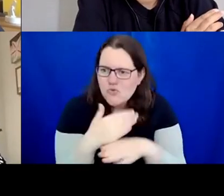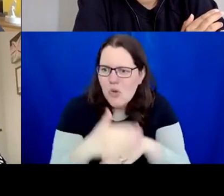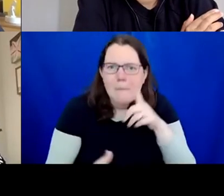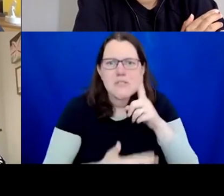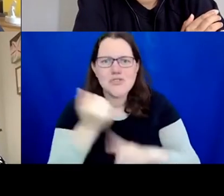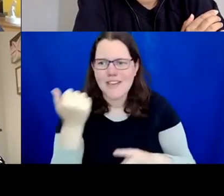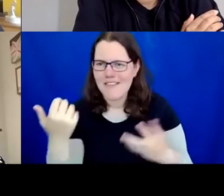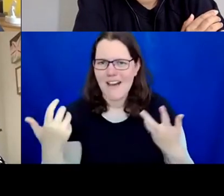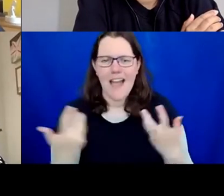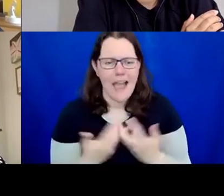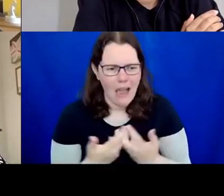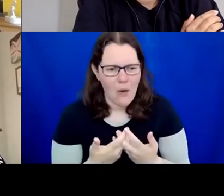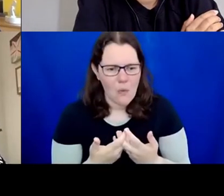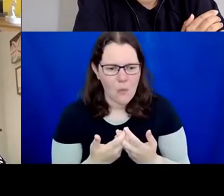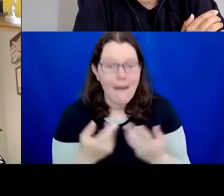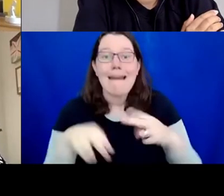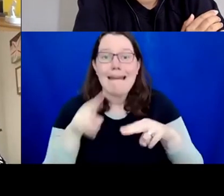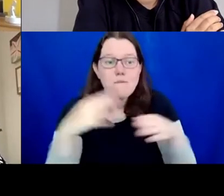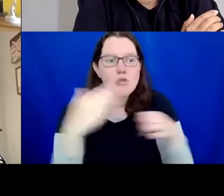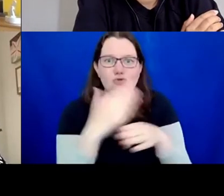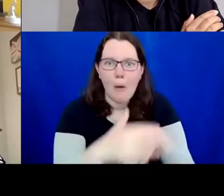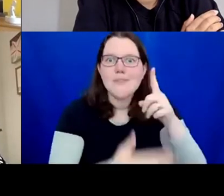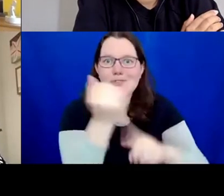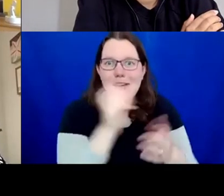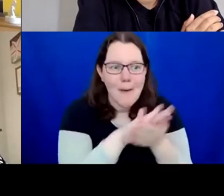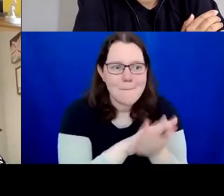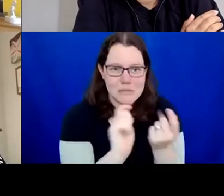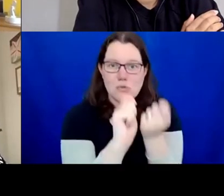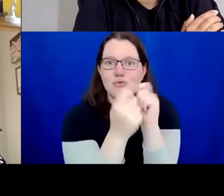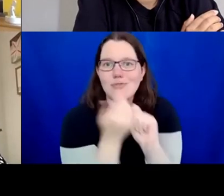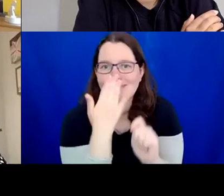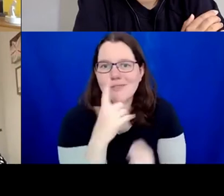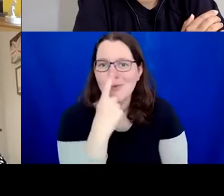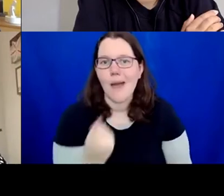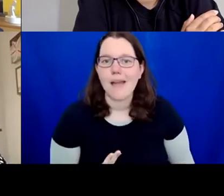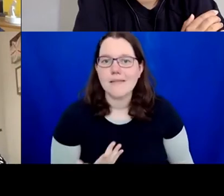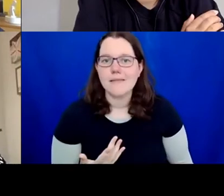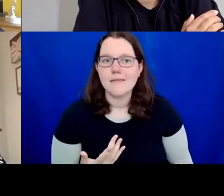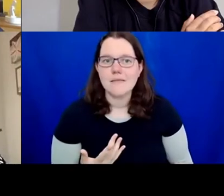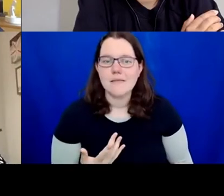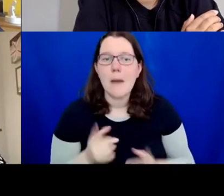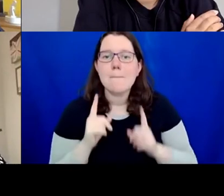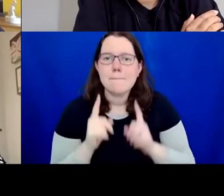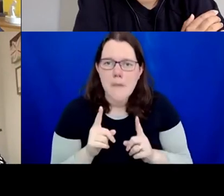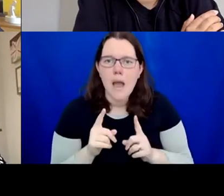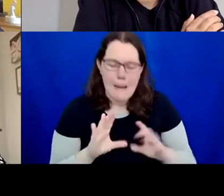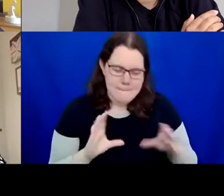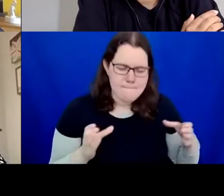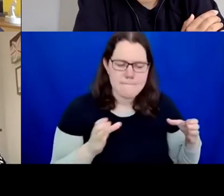and participation in the arts? It's minority groups that will be bent on change, not abled